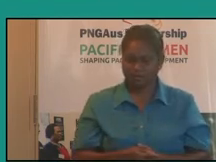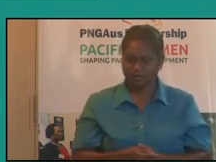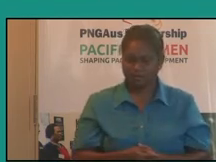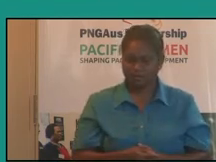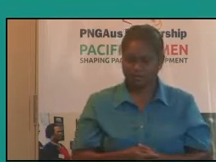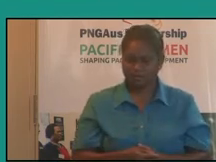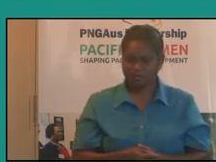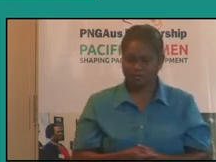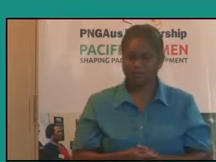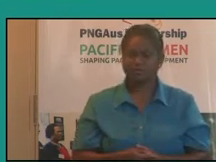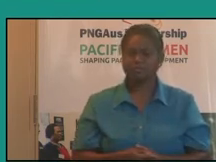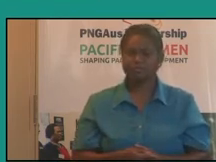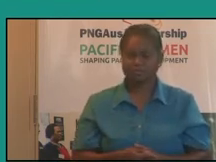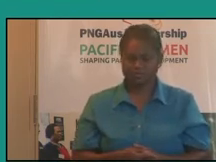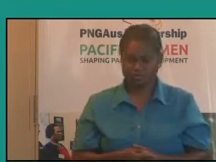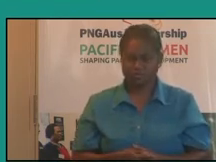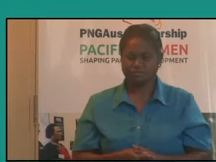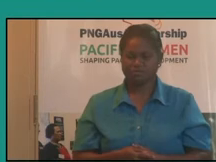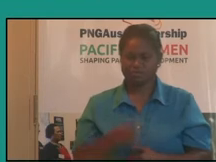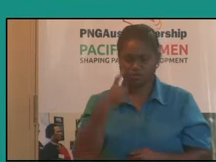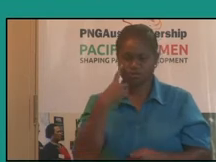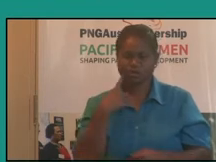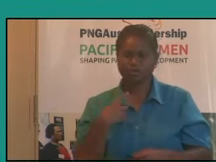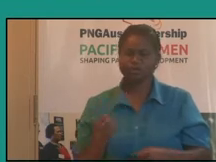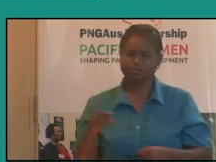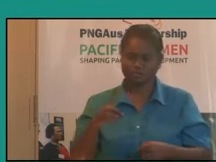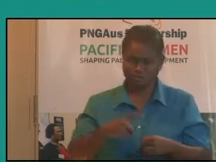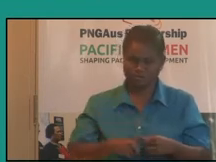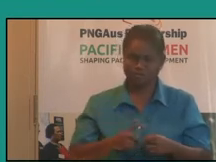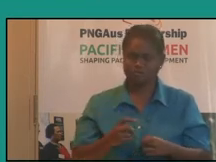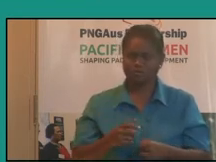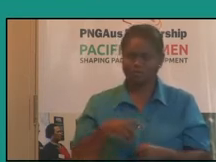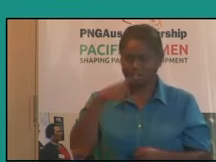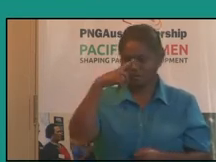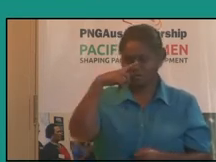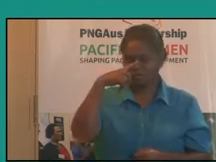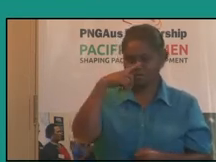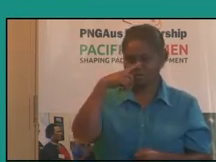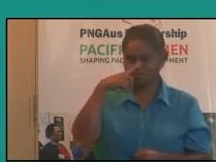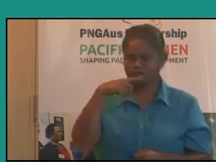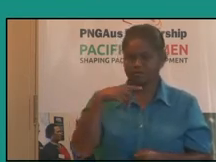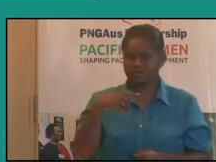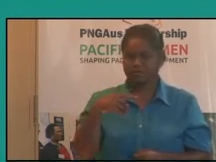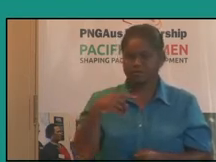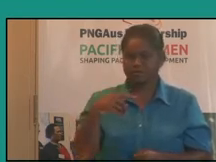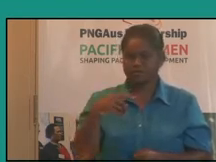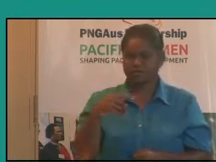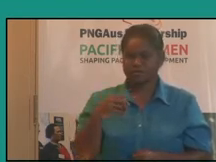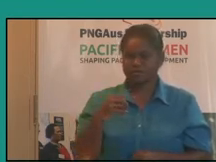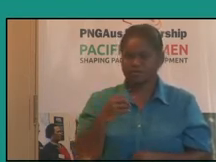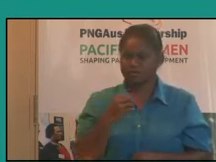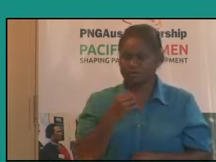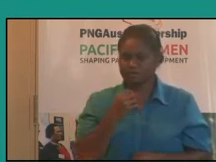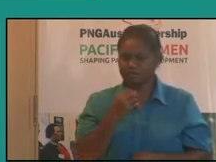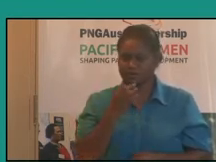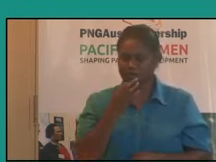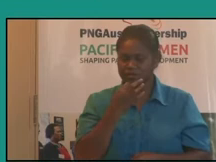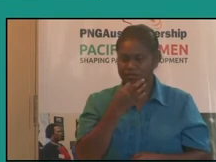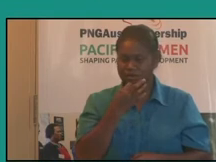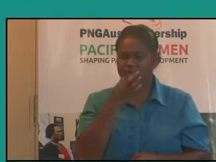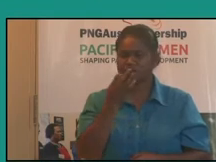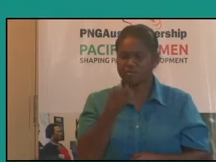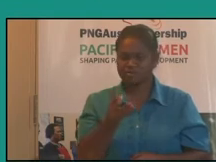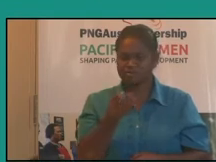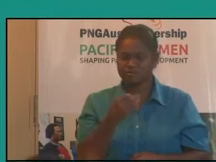movement to engage on the issue of TSM and to ask for it, to talk about it